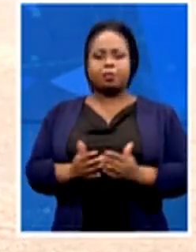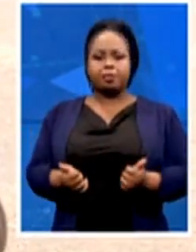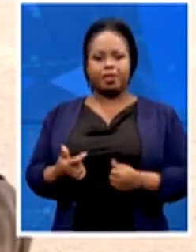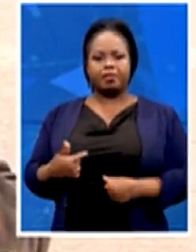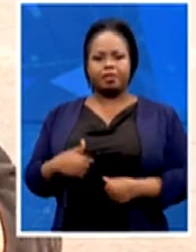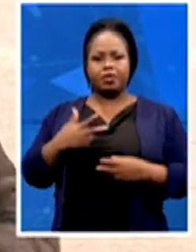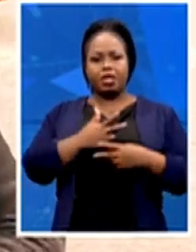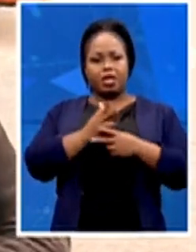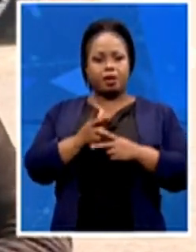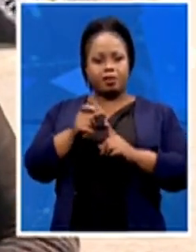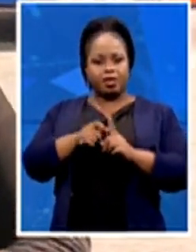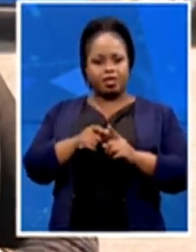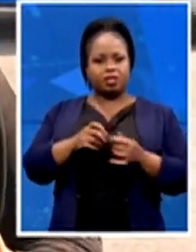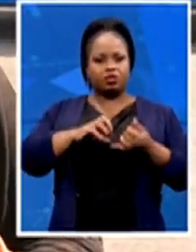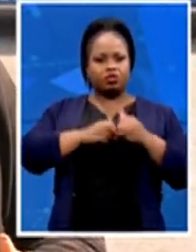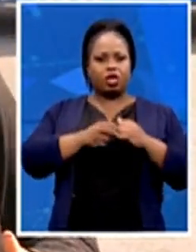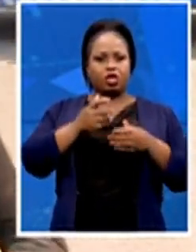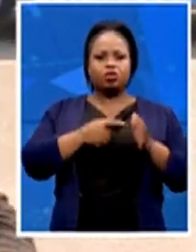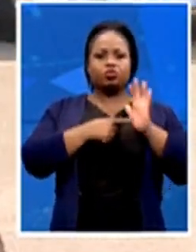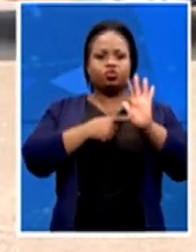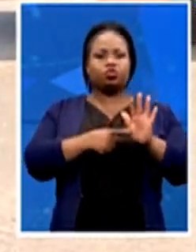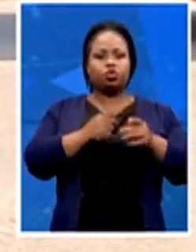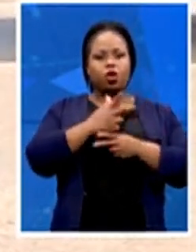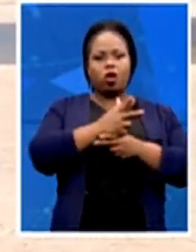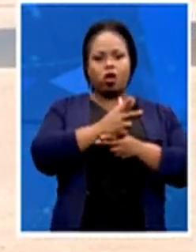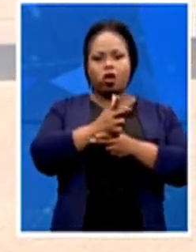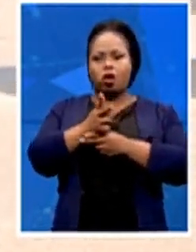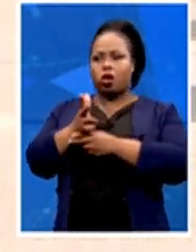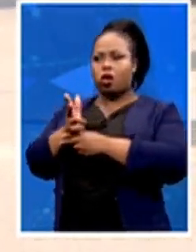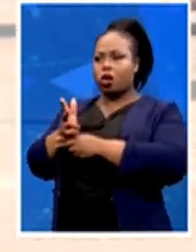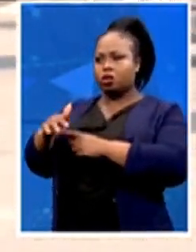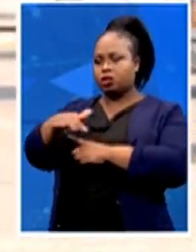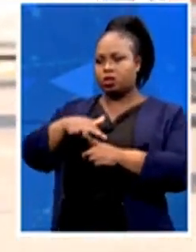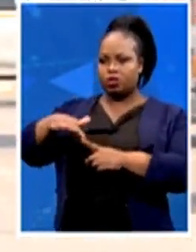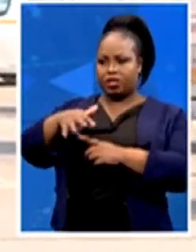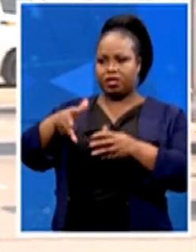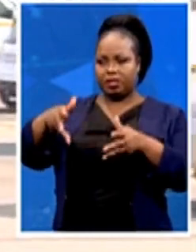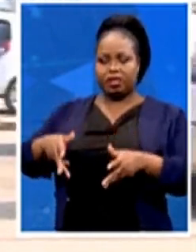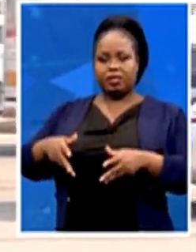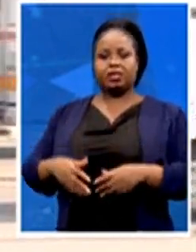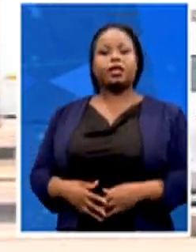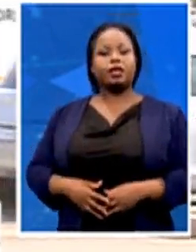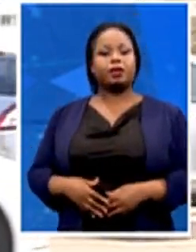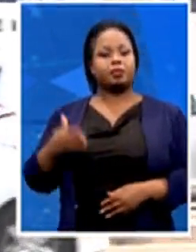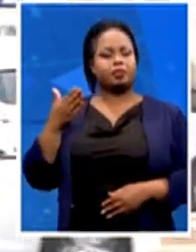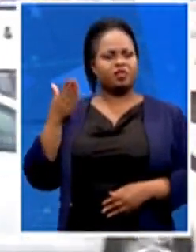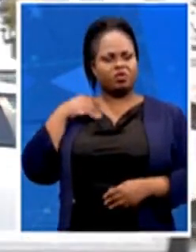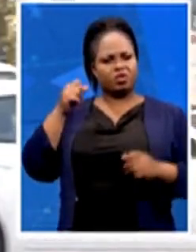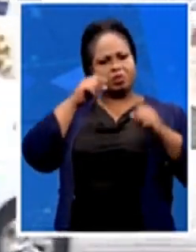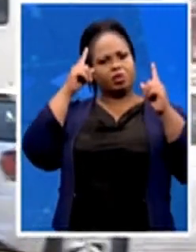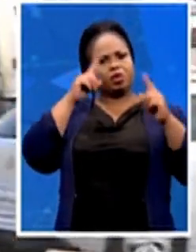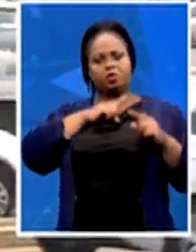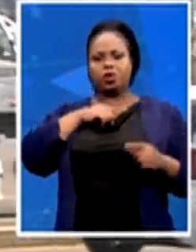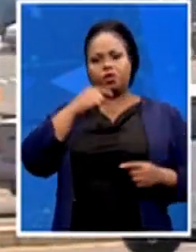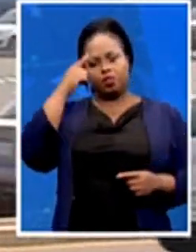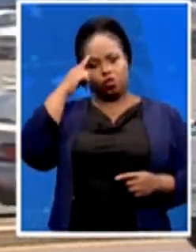show you the situation where we are. We were also very surprised. We thought maybe shops would be closed. We've